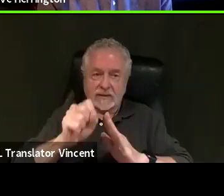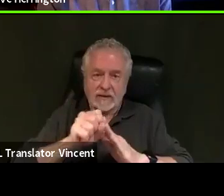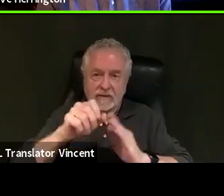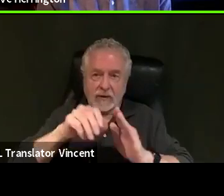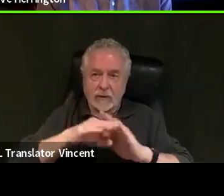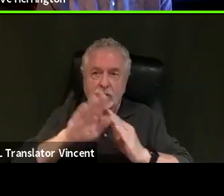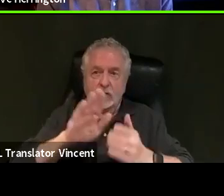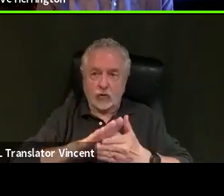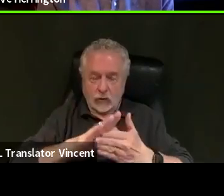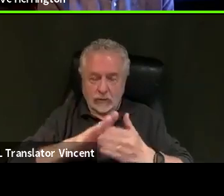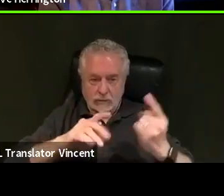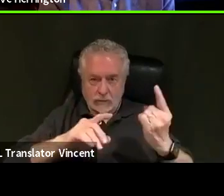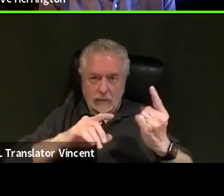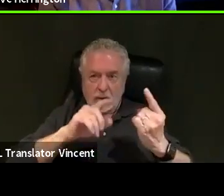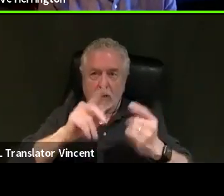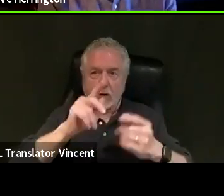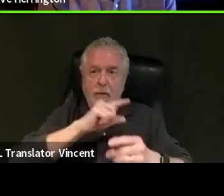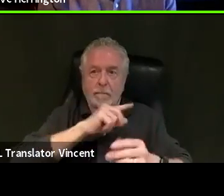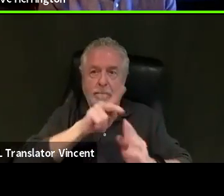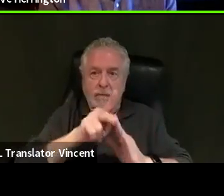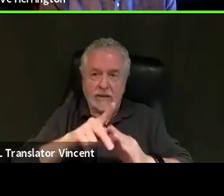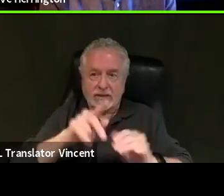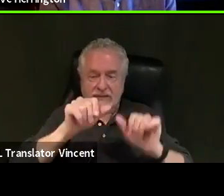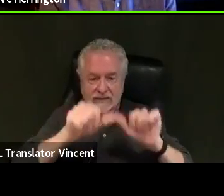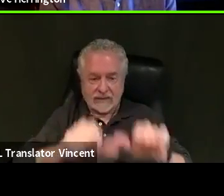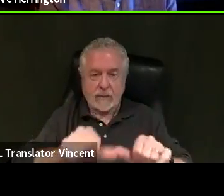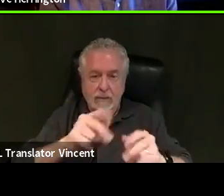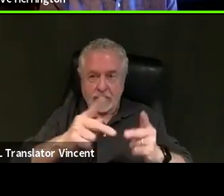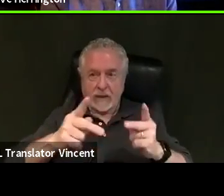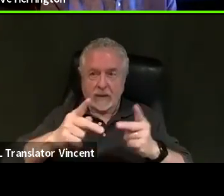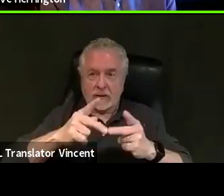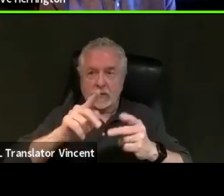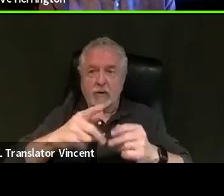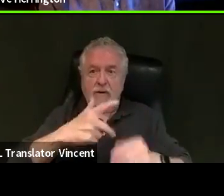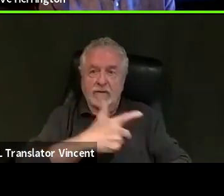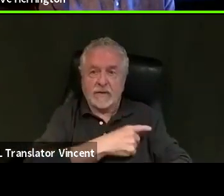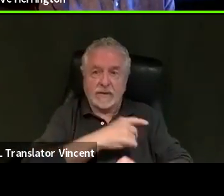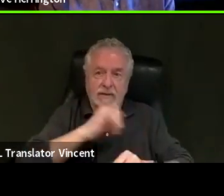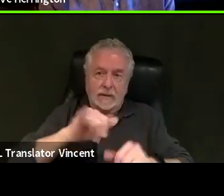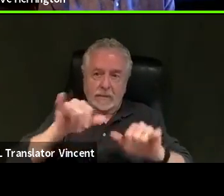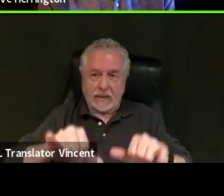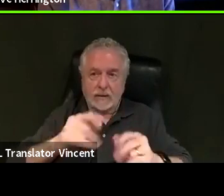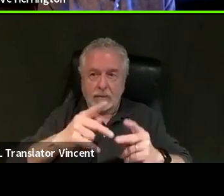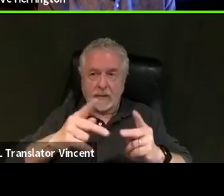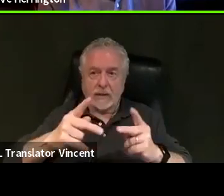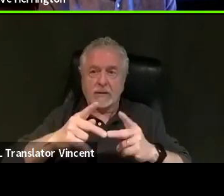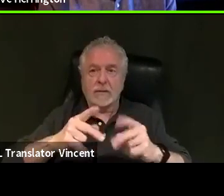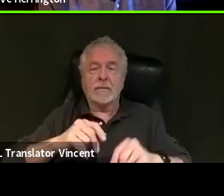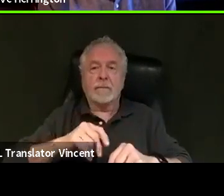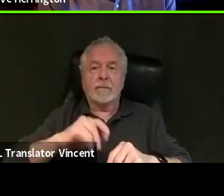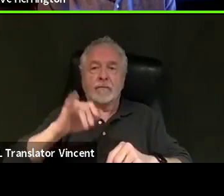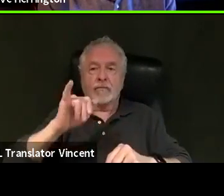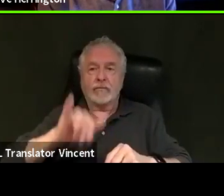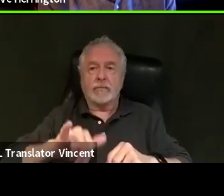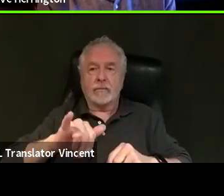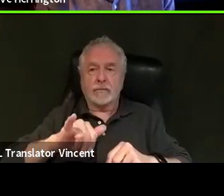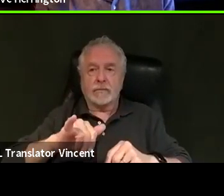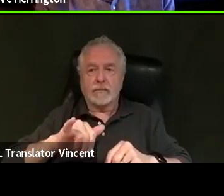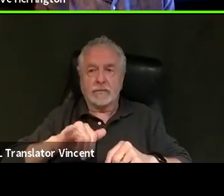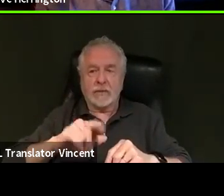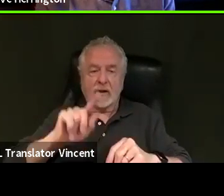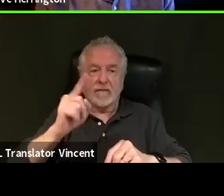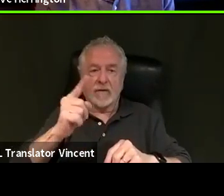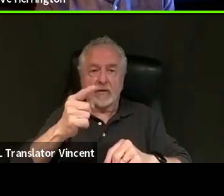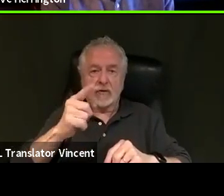admission to school. So those policies still stay in place. Those vaccines still stay in place. That